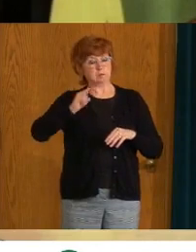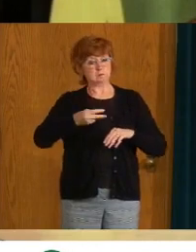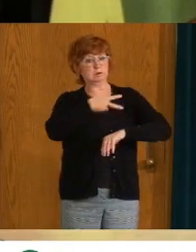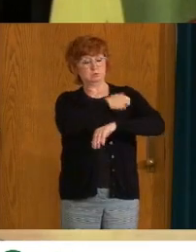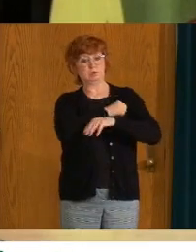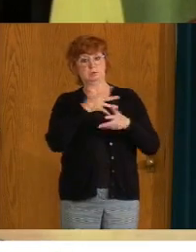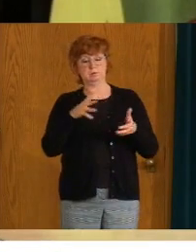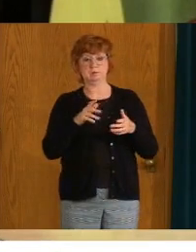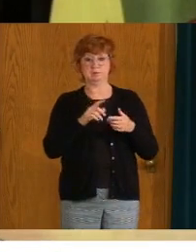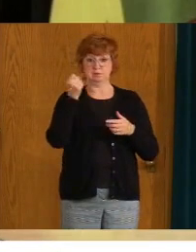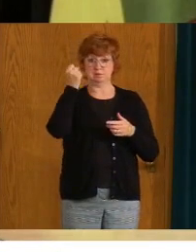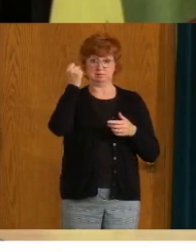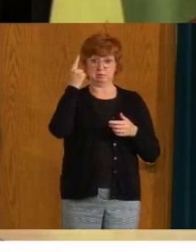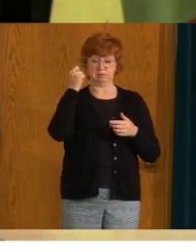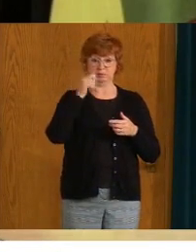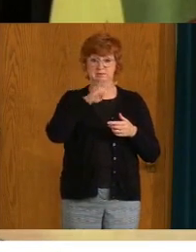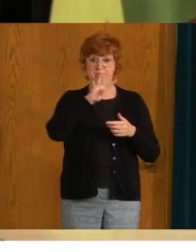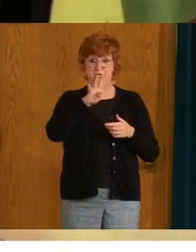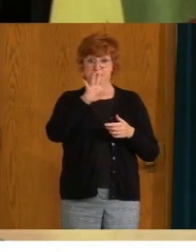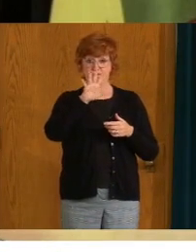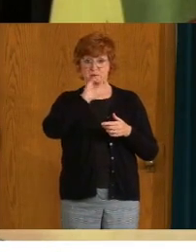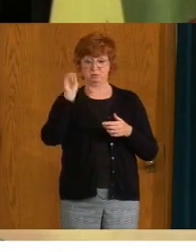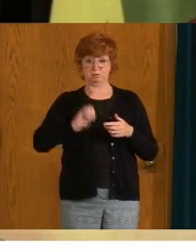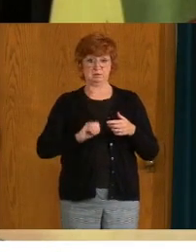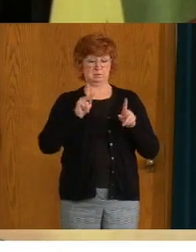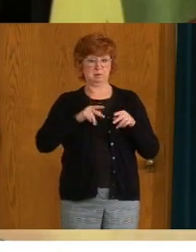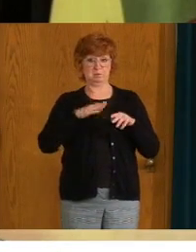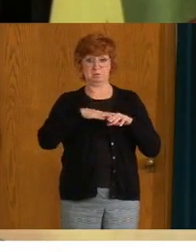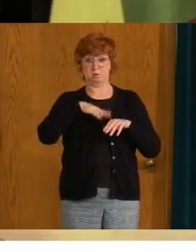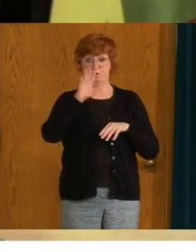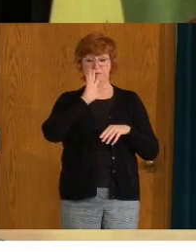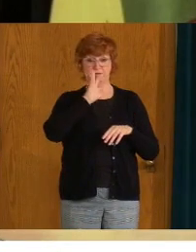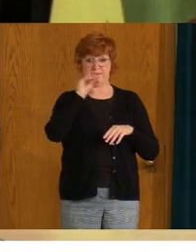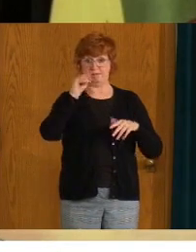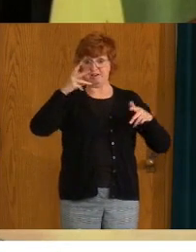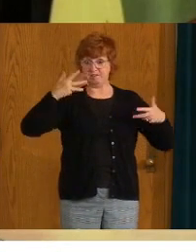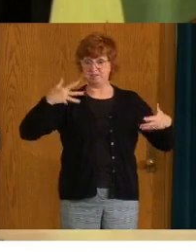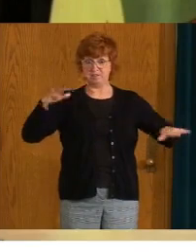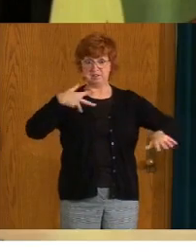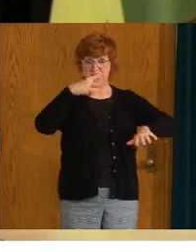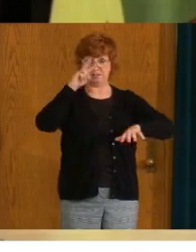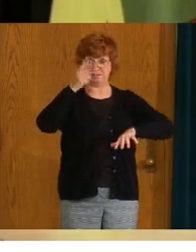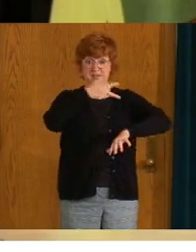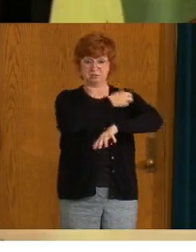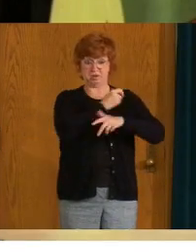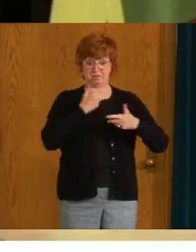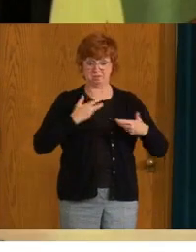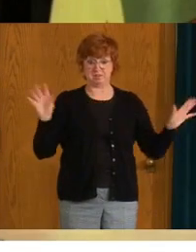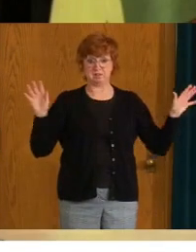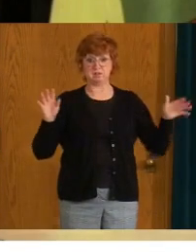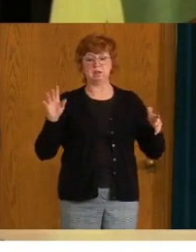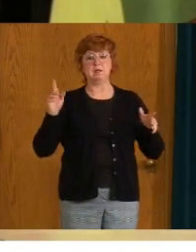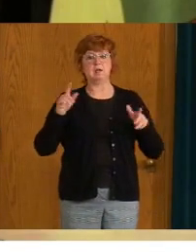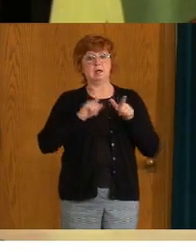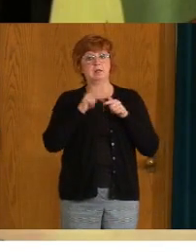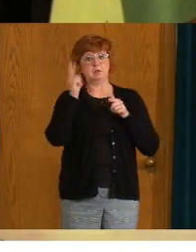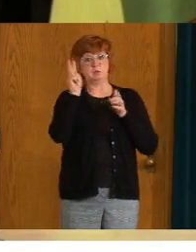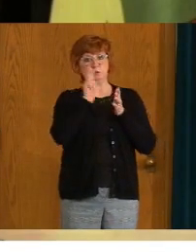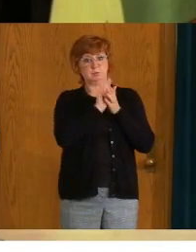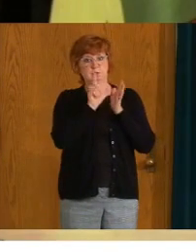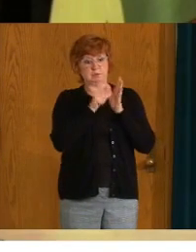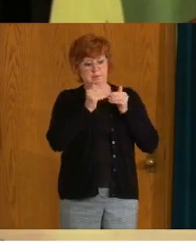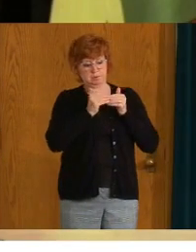already, 45% of Saskatchewan residents over the age of 50 have received their second shot, and they would be now, after 2 weeks, considered